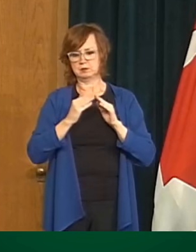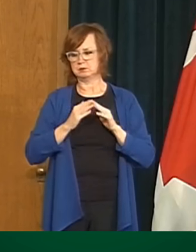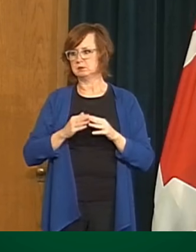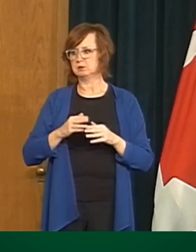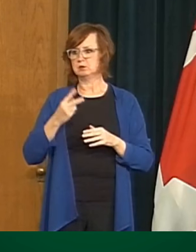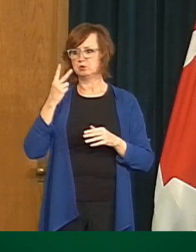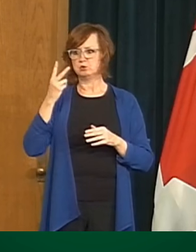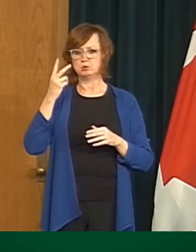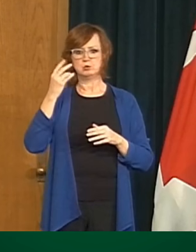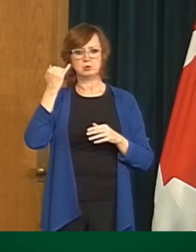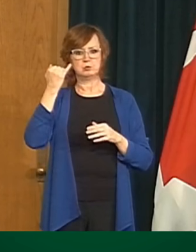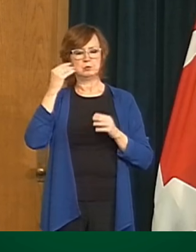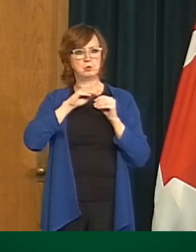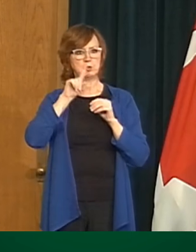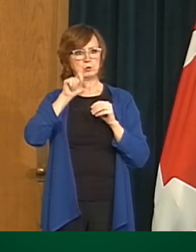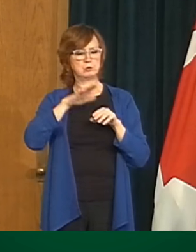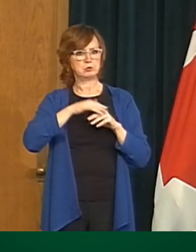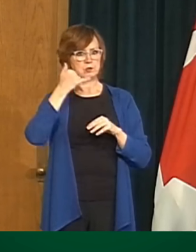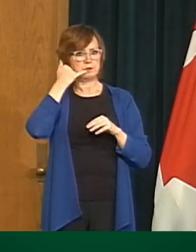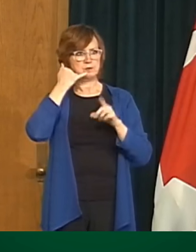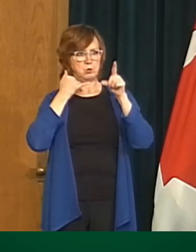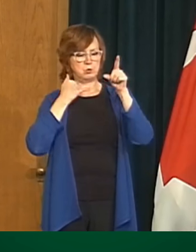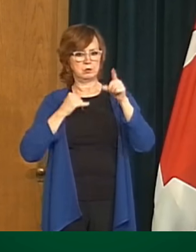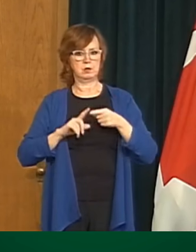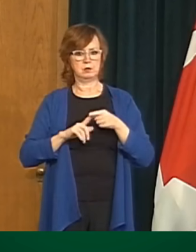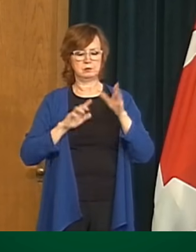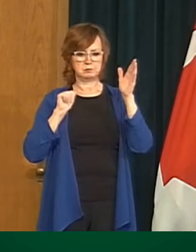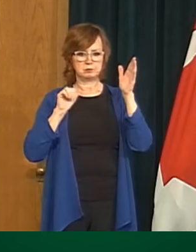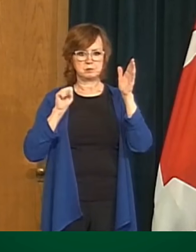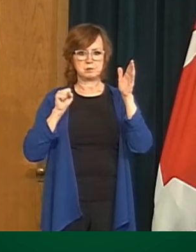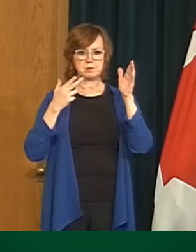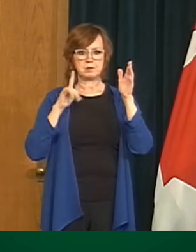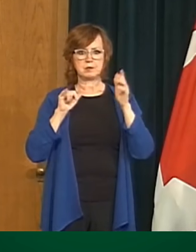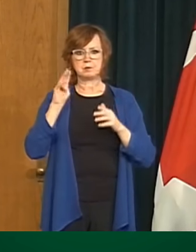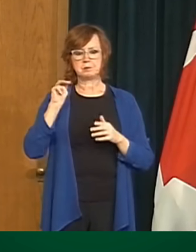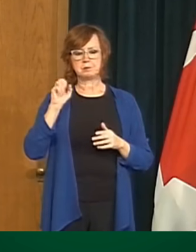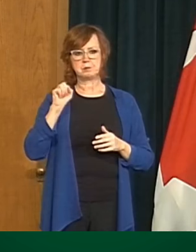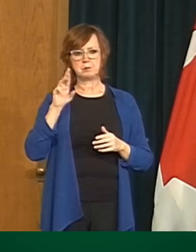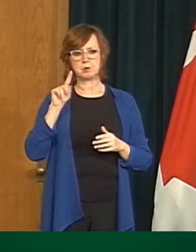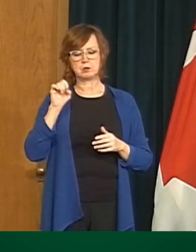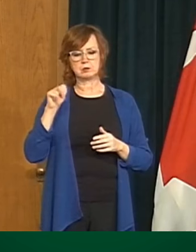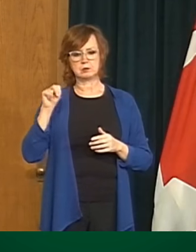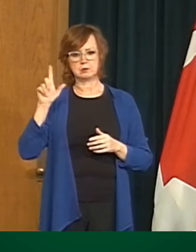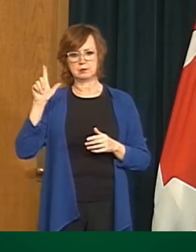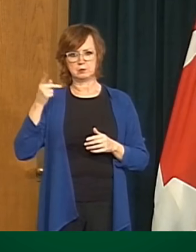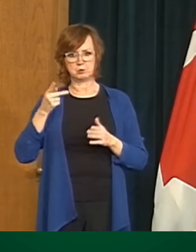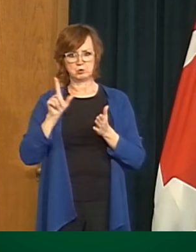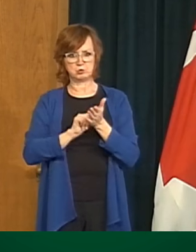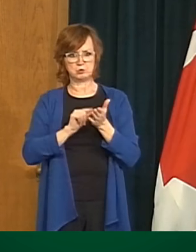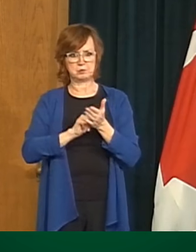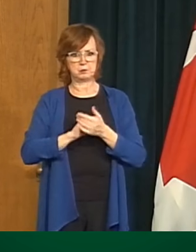line, operator. We have Ashley Martin with the Leader Post.